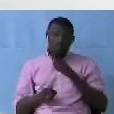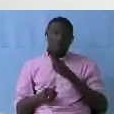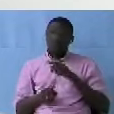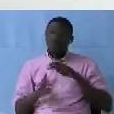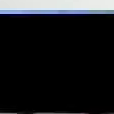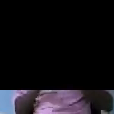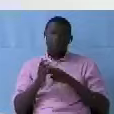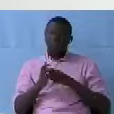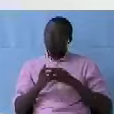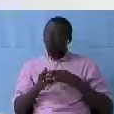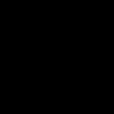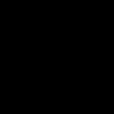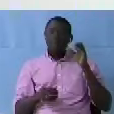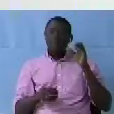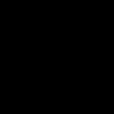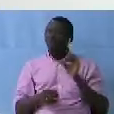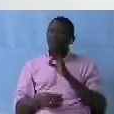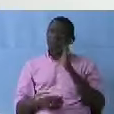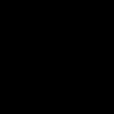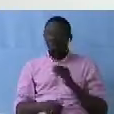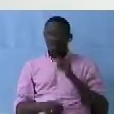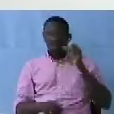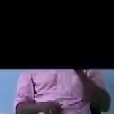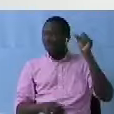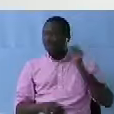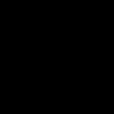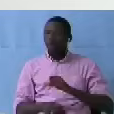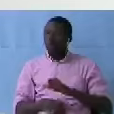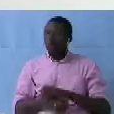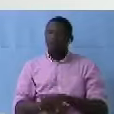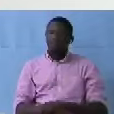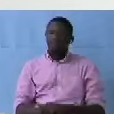extremely regrettable.